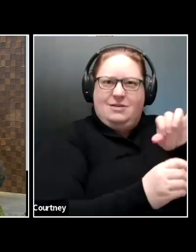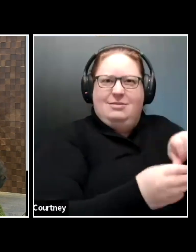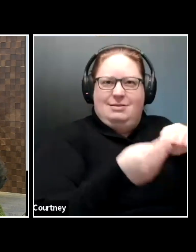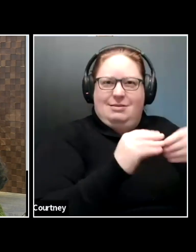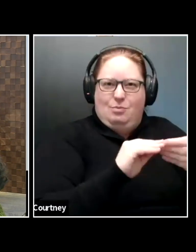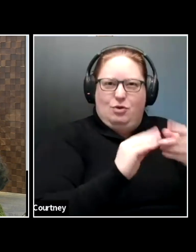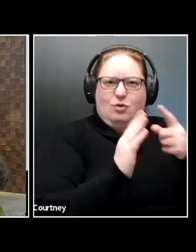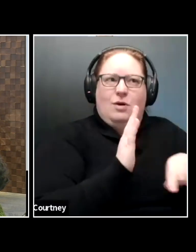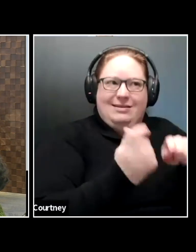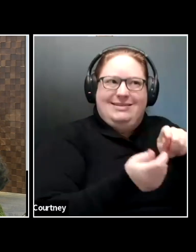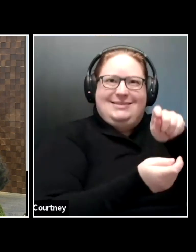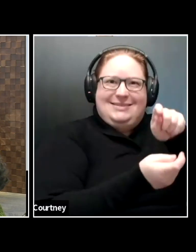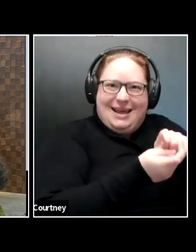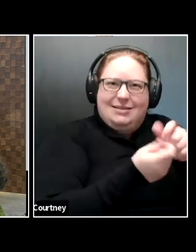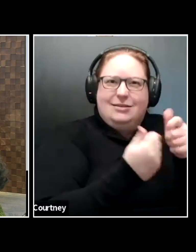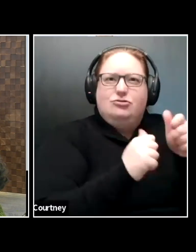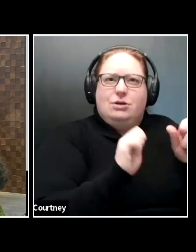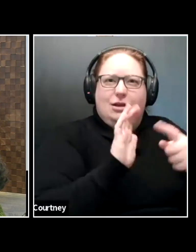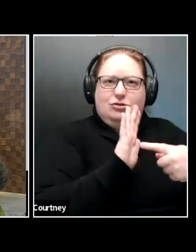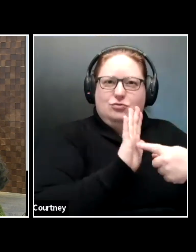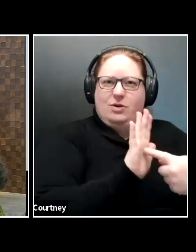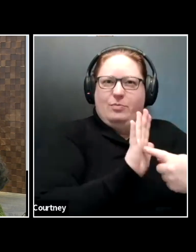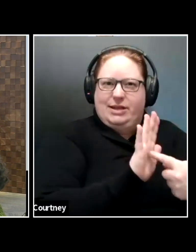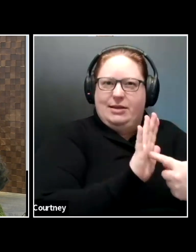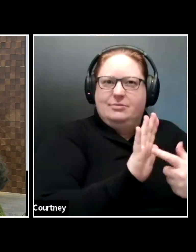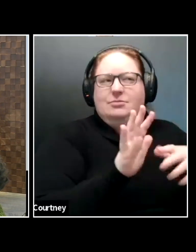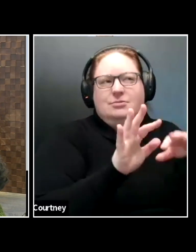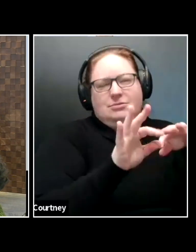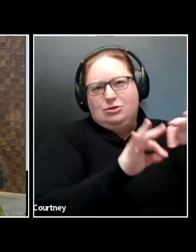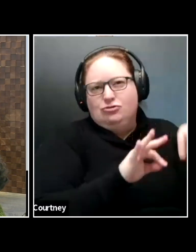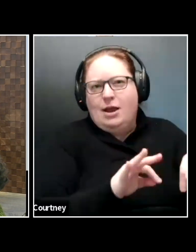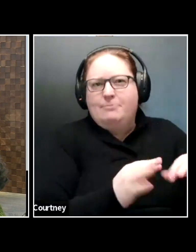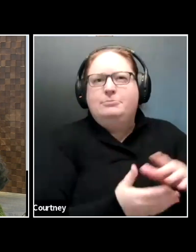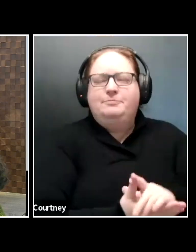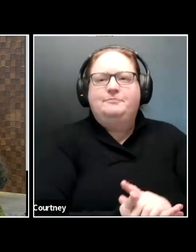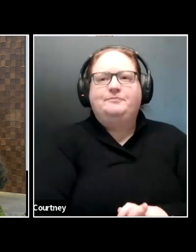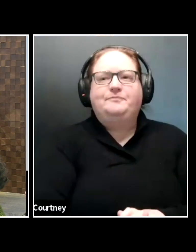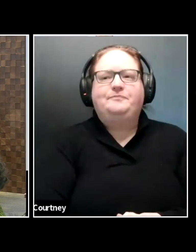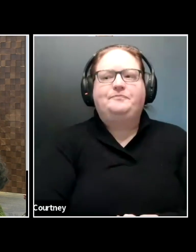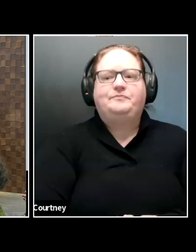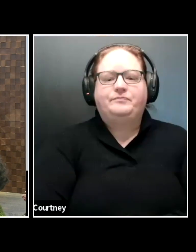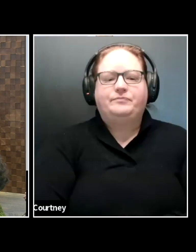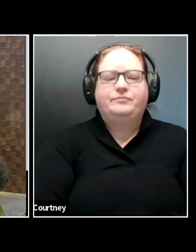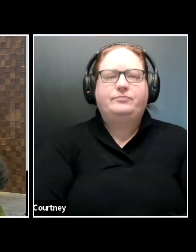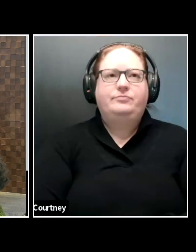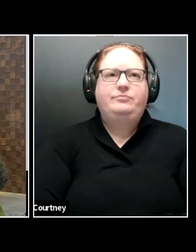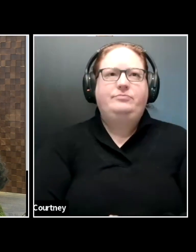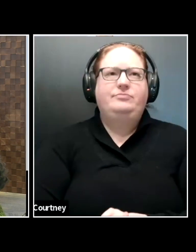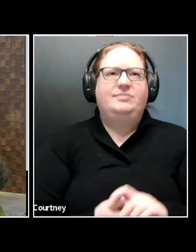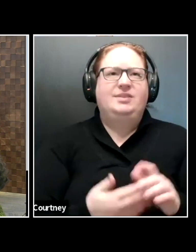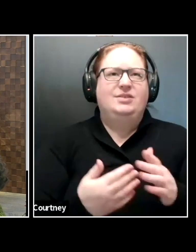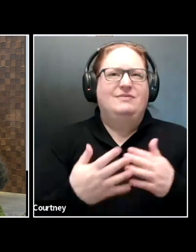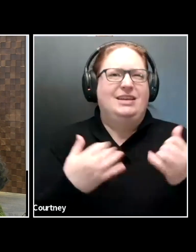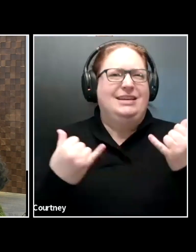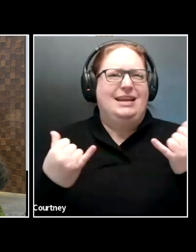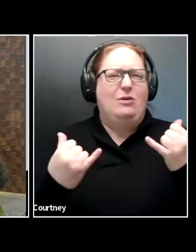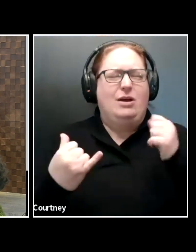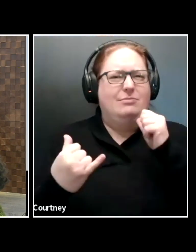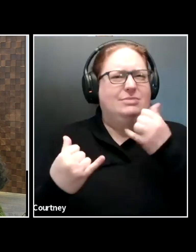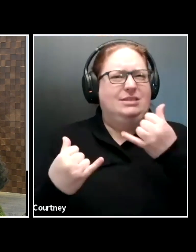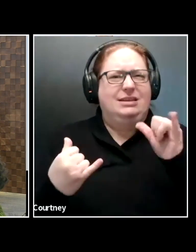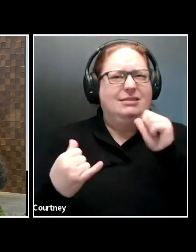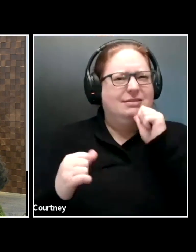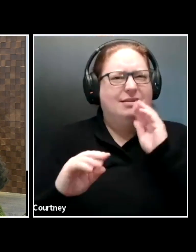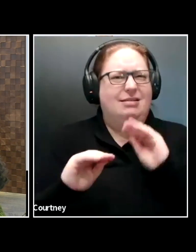it's defining or describing. And so Sure. even now, I'm still not clear on that question of like, for